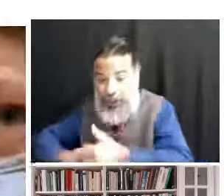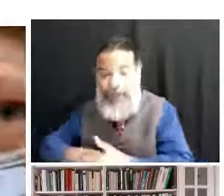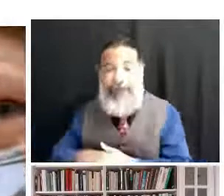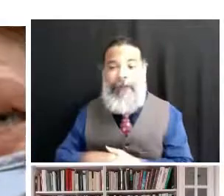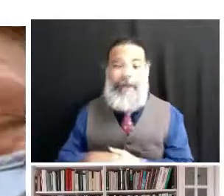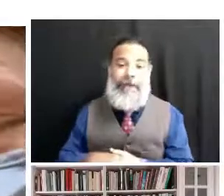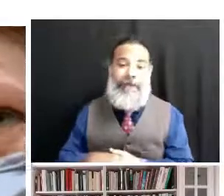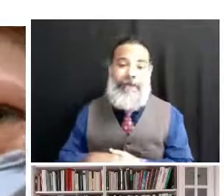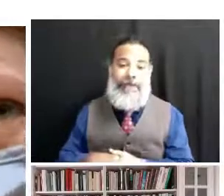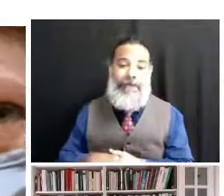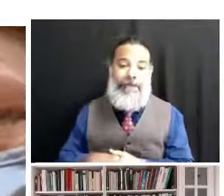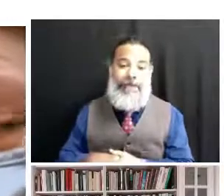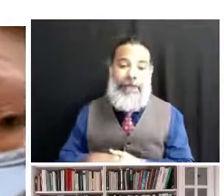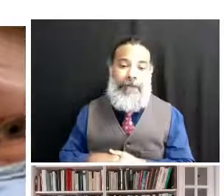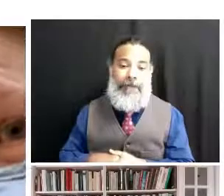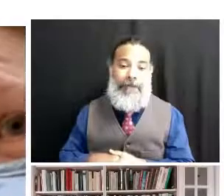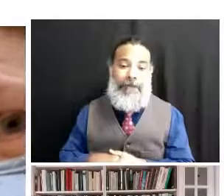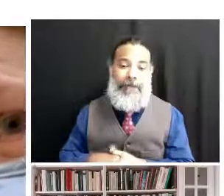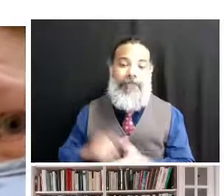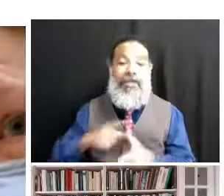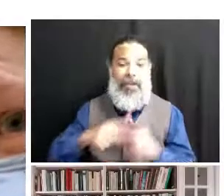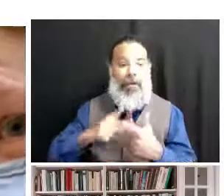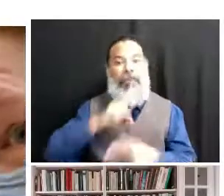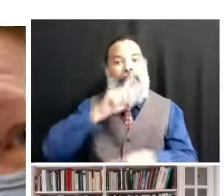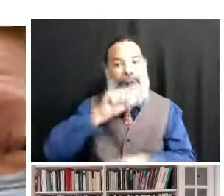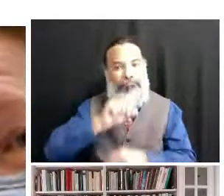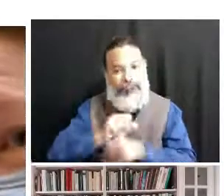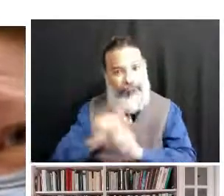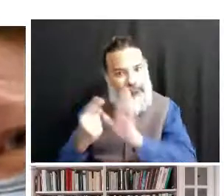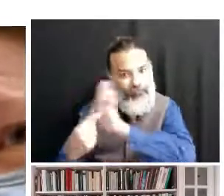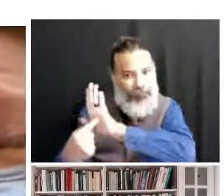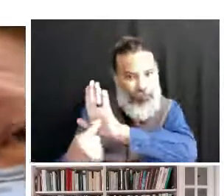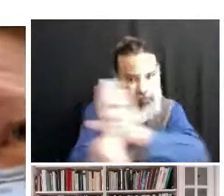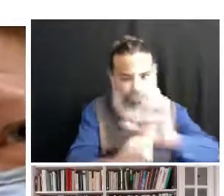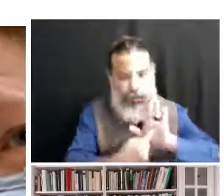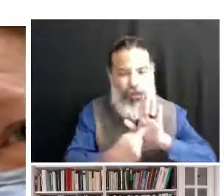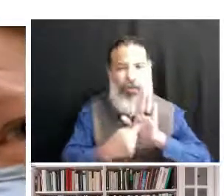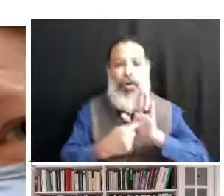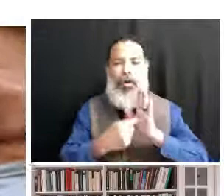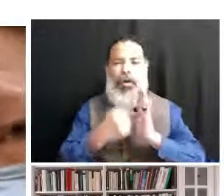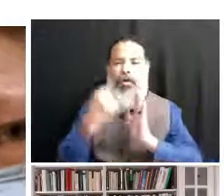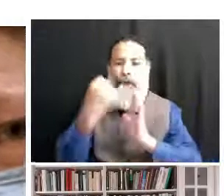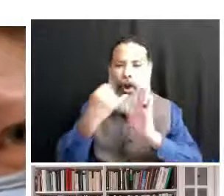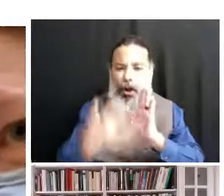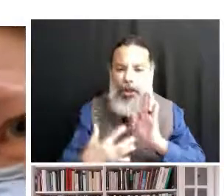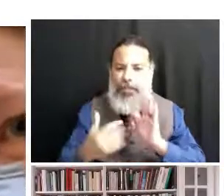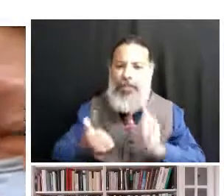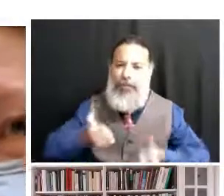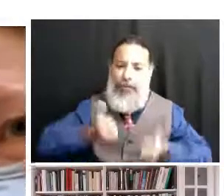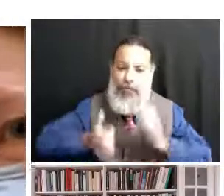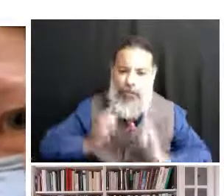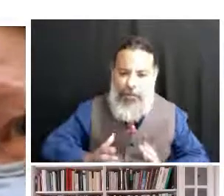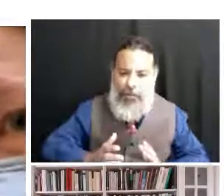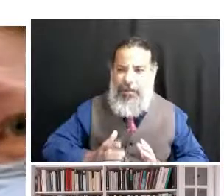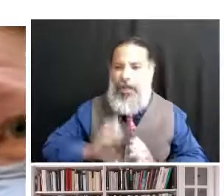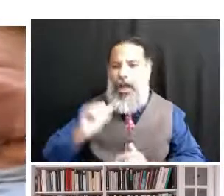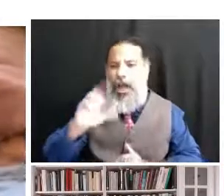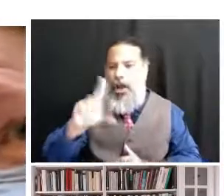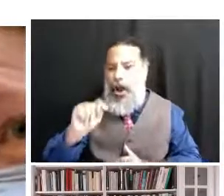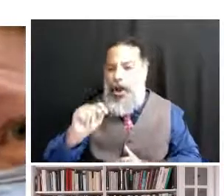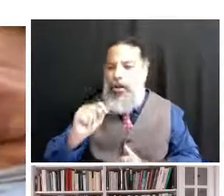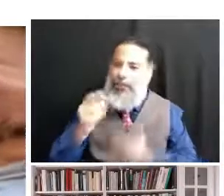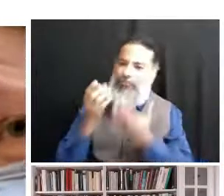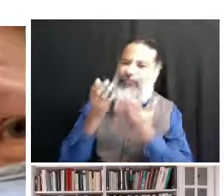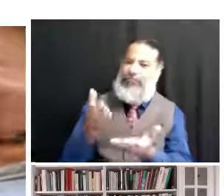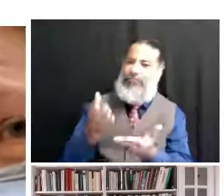And then we can really show off the artists and the performers and the artworks of Baltimore to